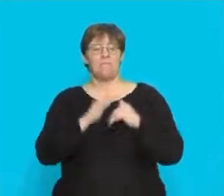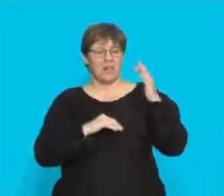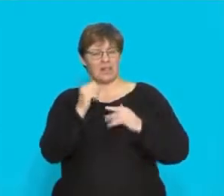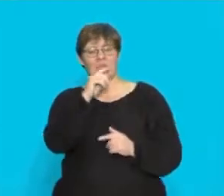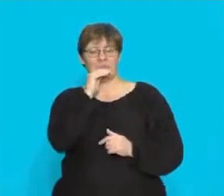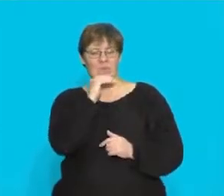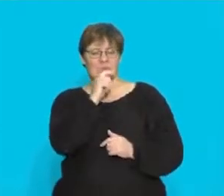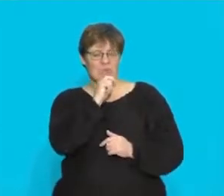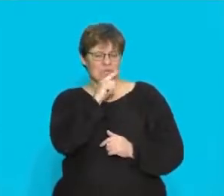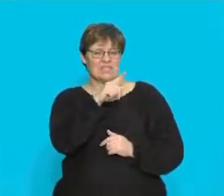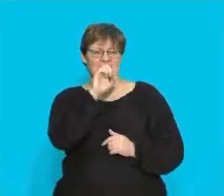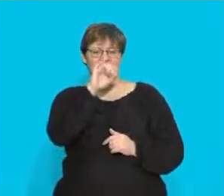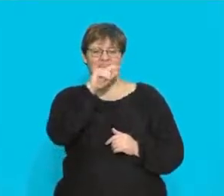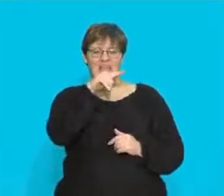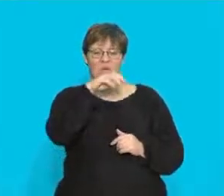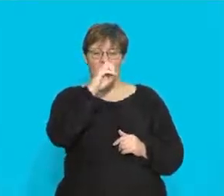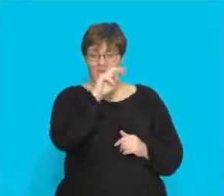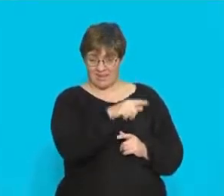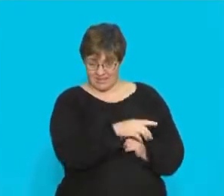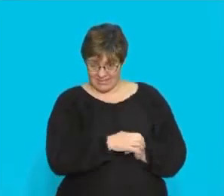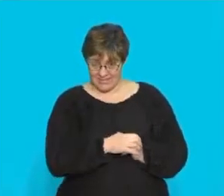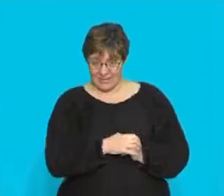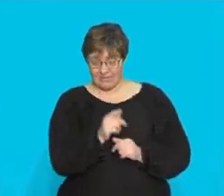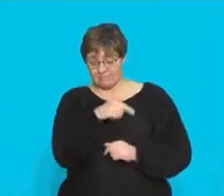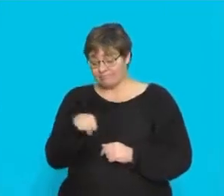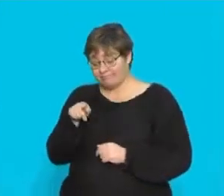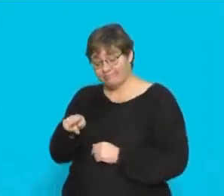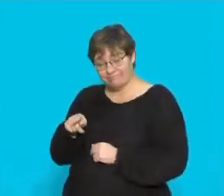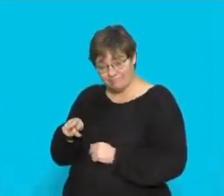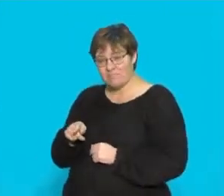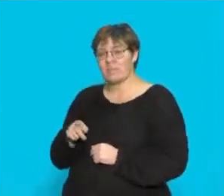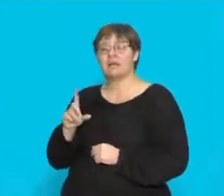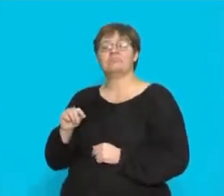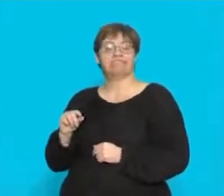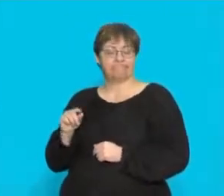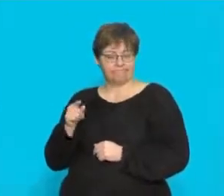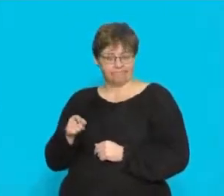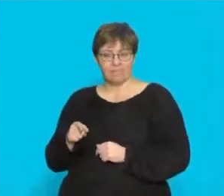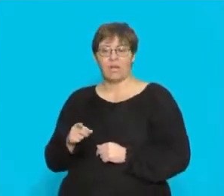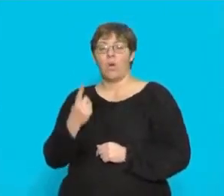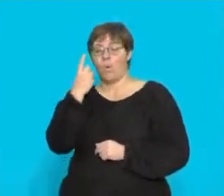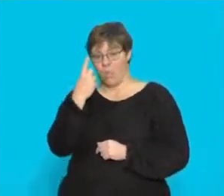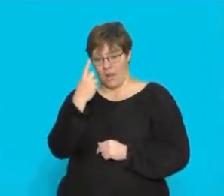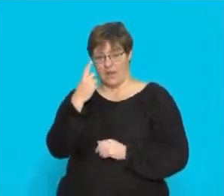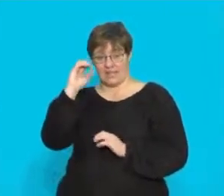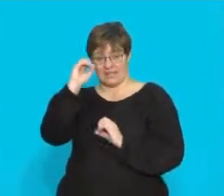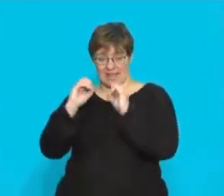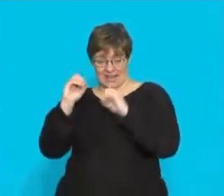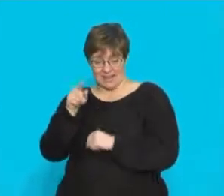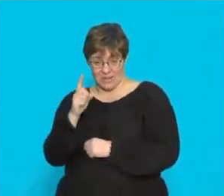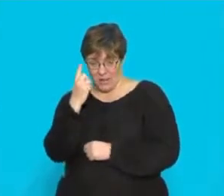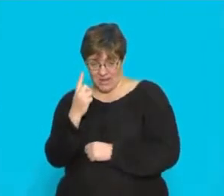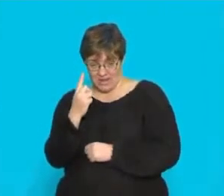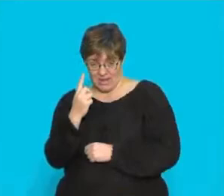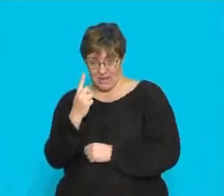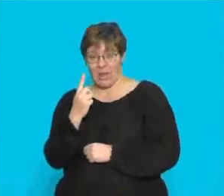build. This little guy is quite interesting. He is one cell, all right, and